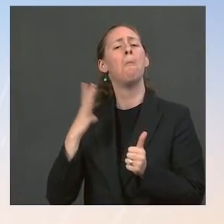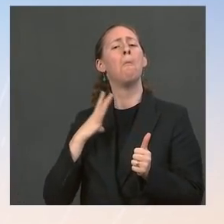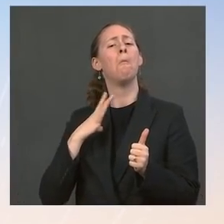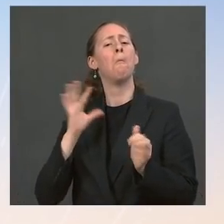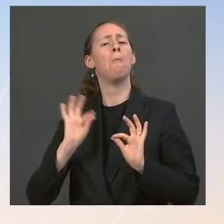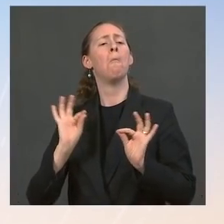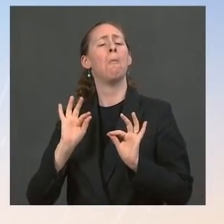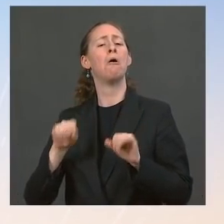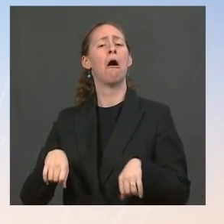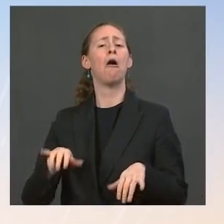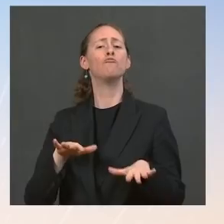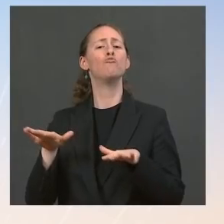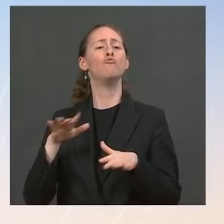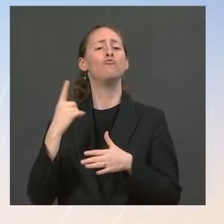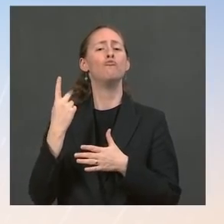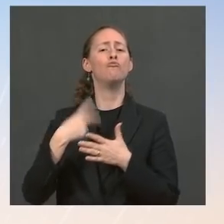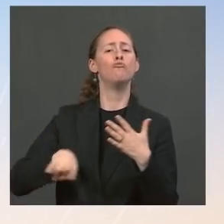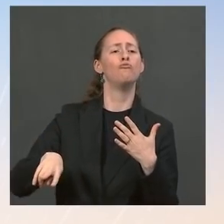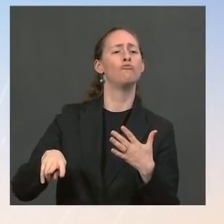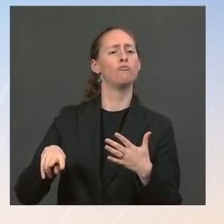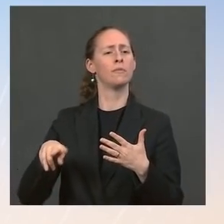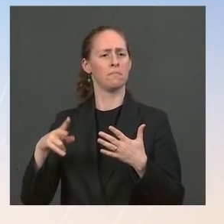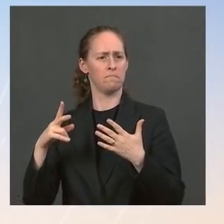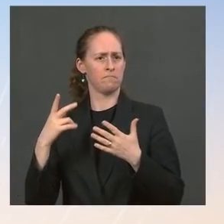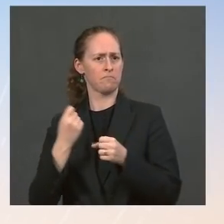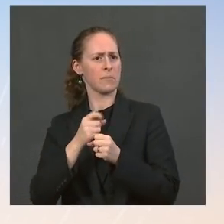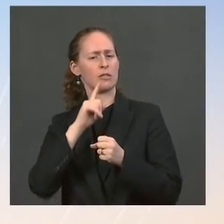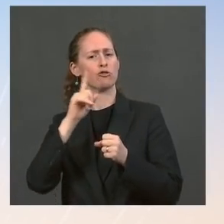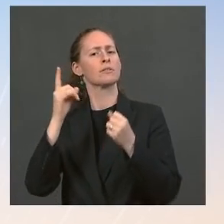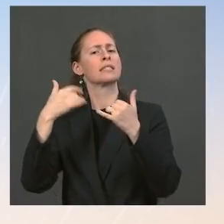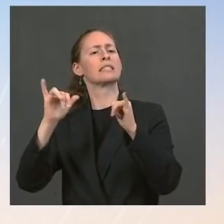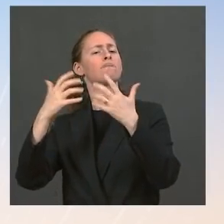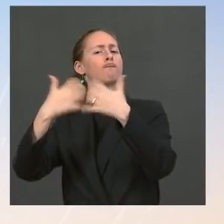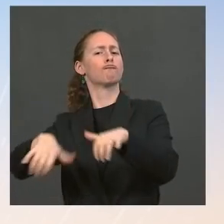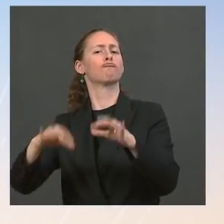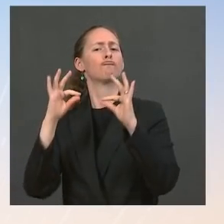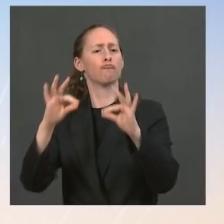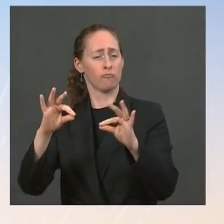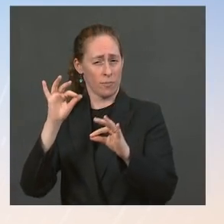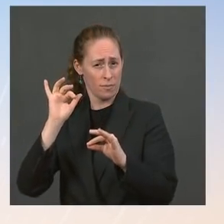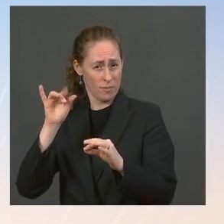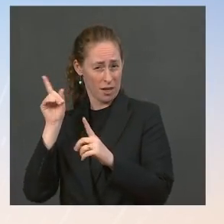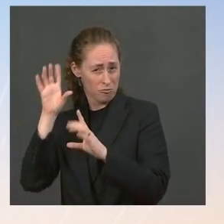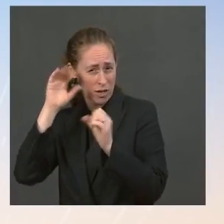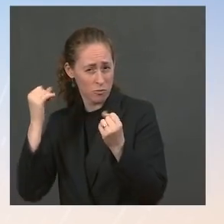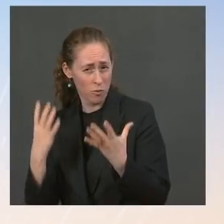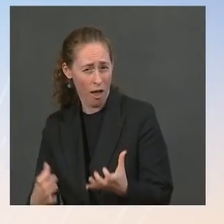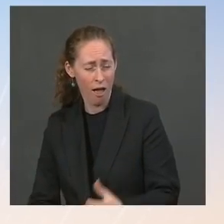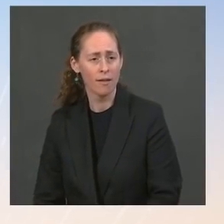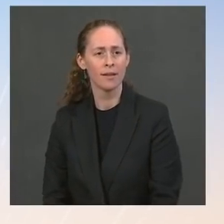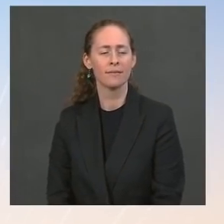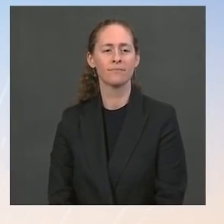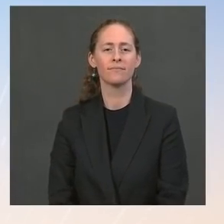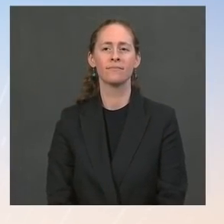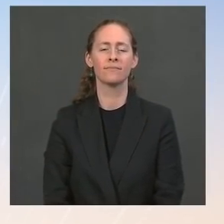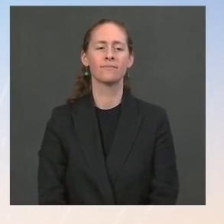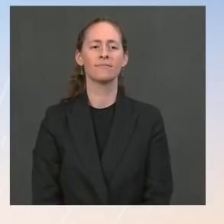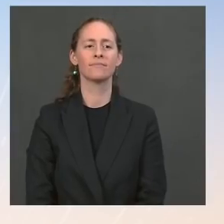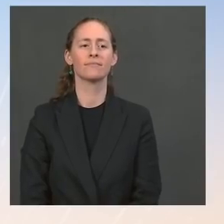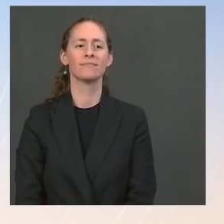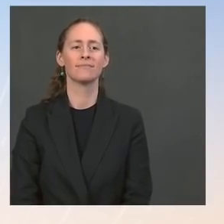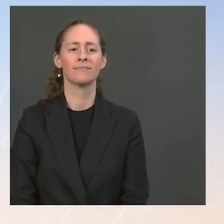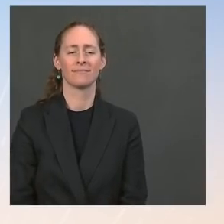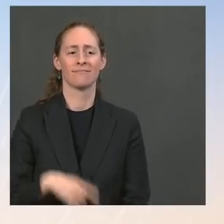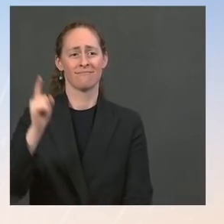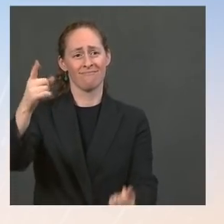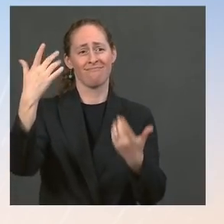the conclusion that he wants? Well, as I said a little bit earlier, we know, and the president knows from his time in public office, that